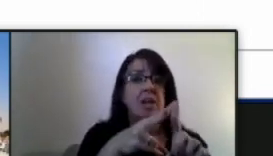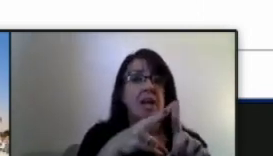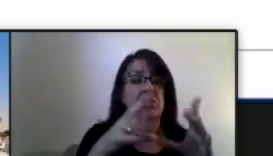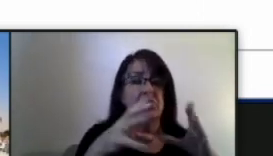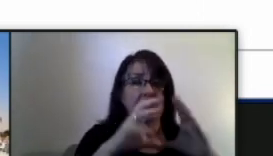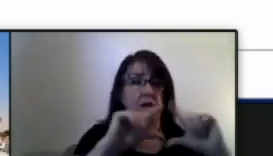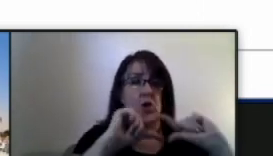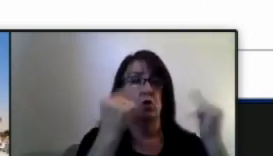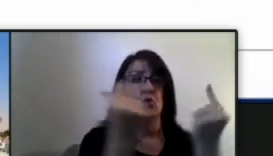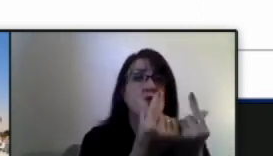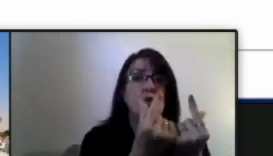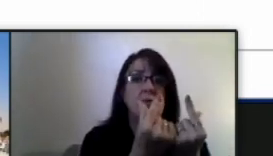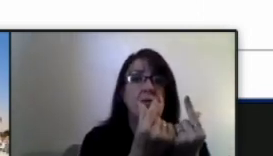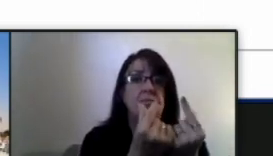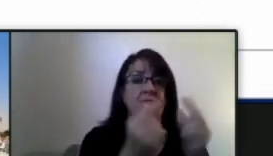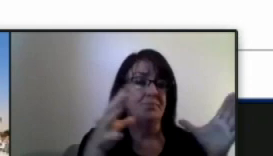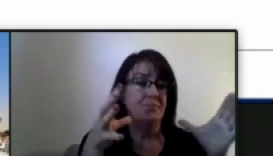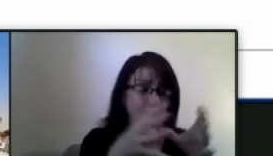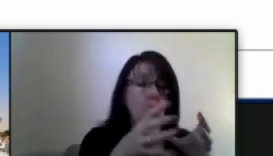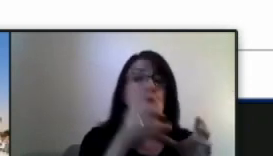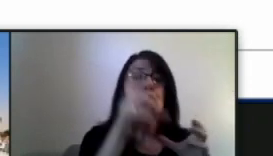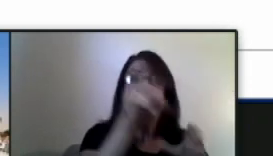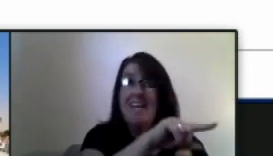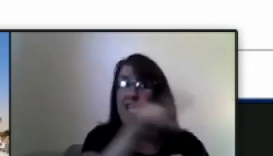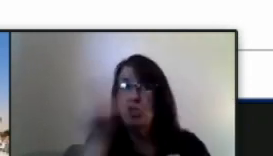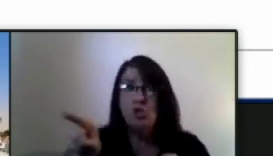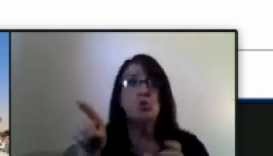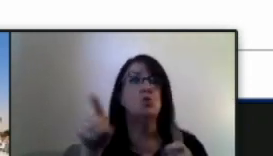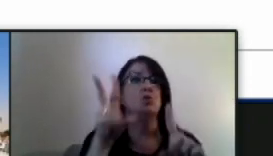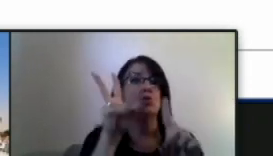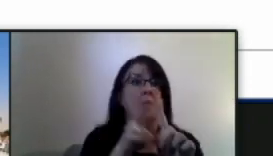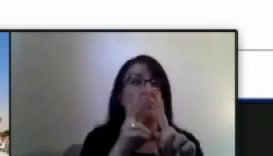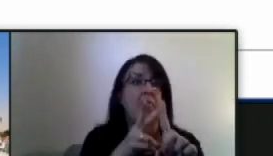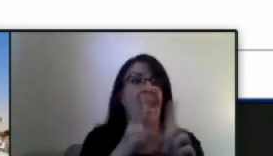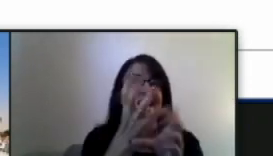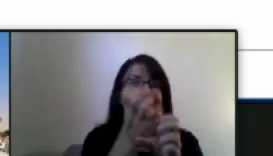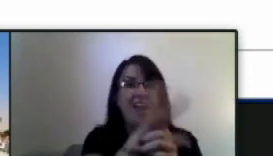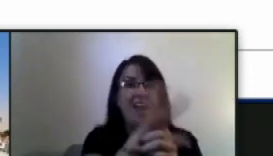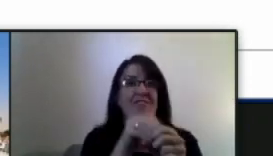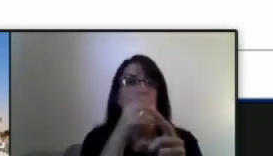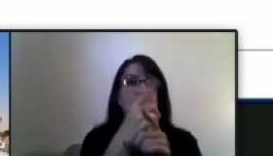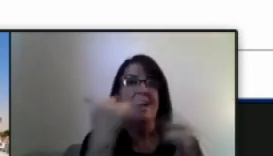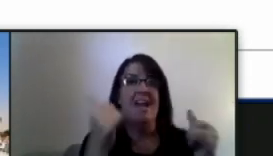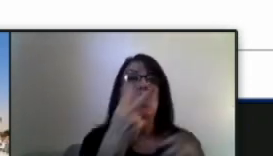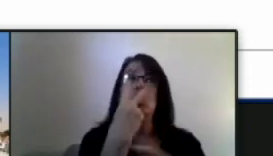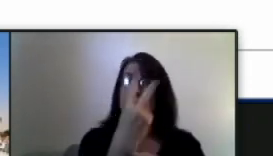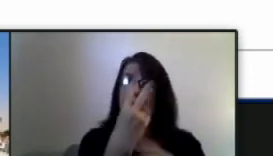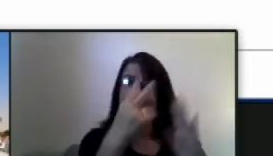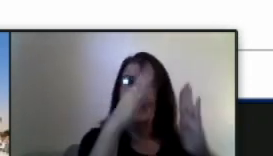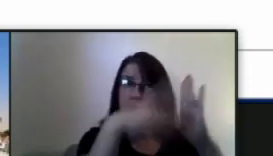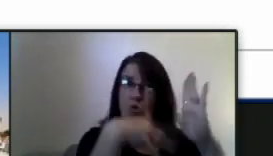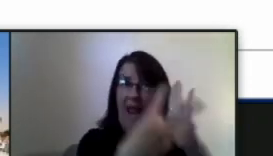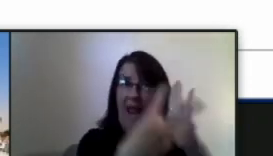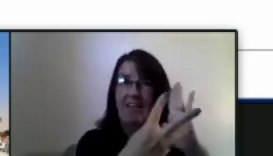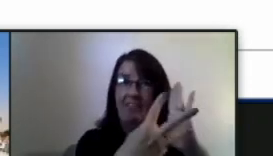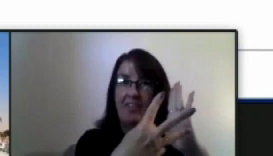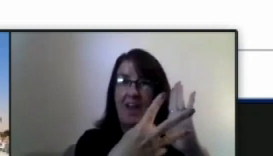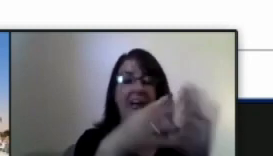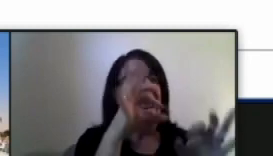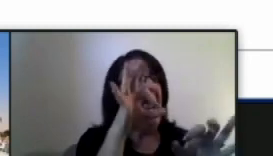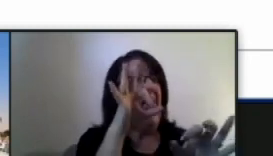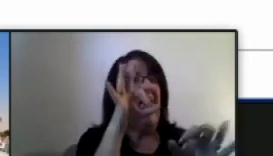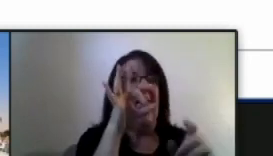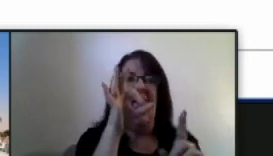than the state as a whole. So we really need you all to apply and get involved right now. As you can see by these graphics, our applicant pool